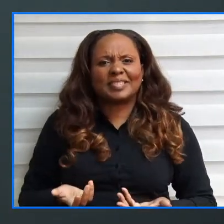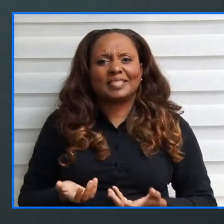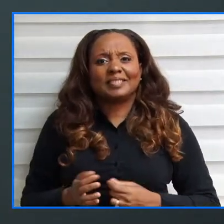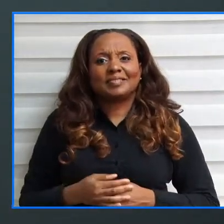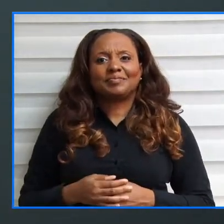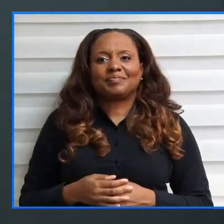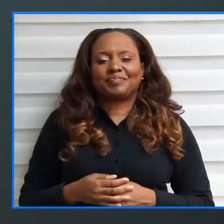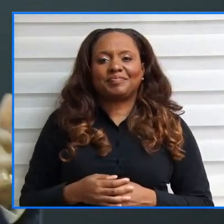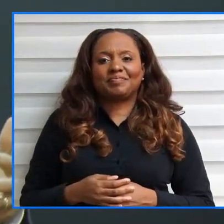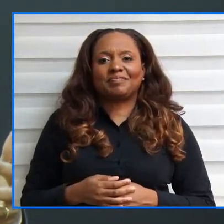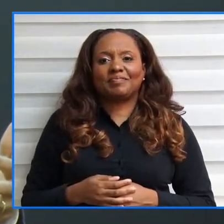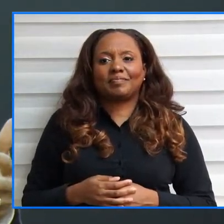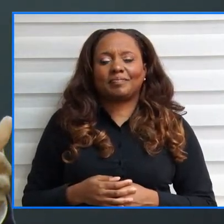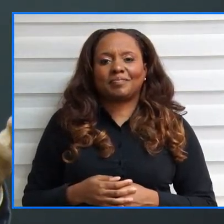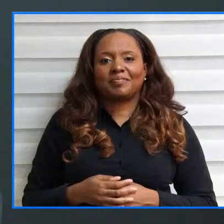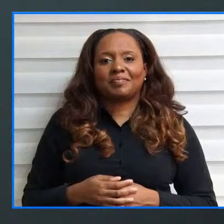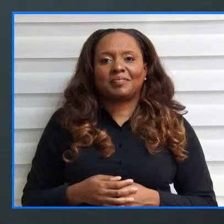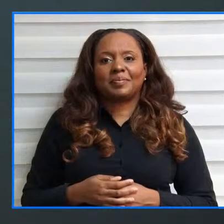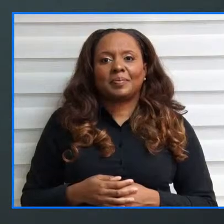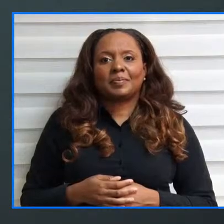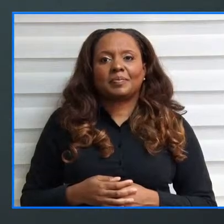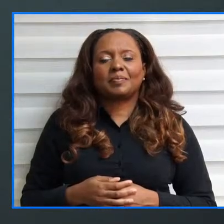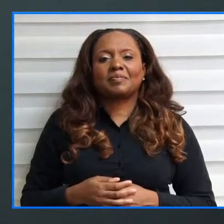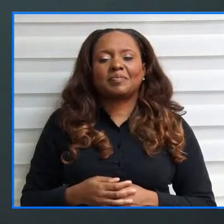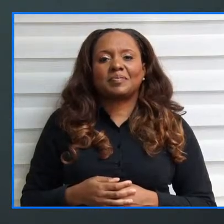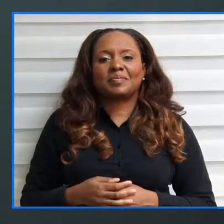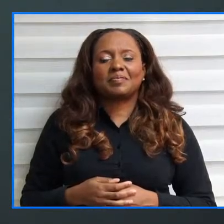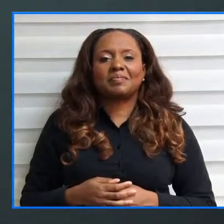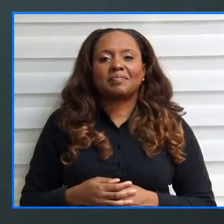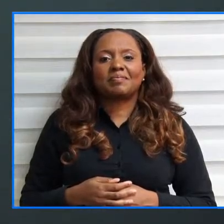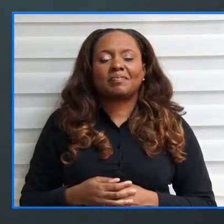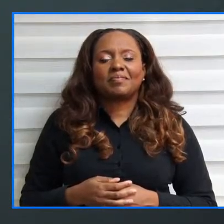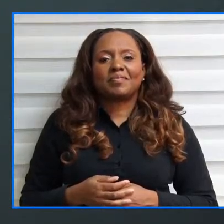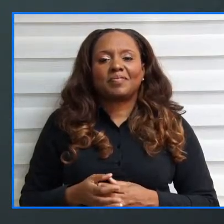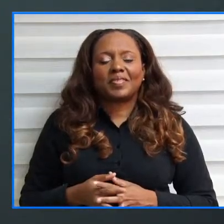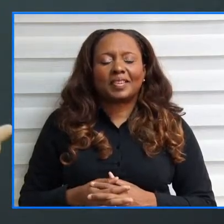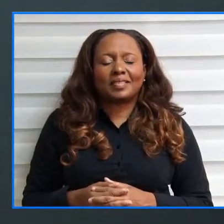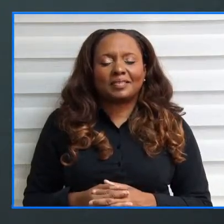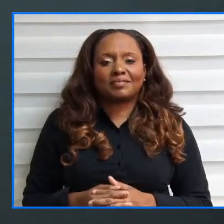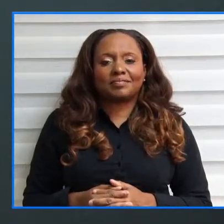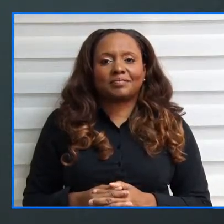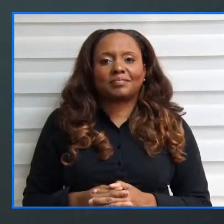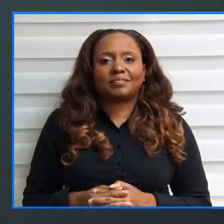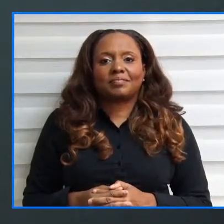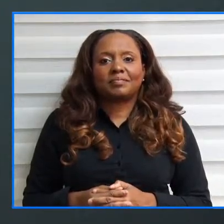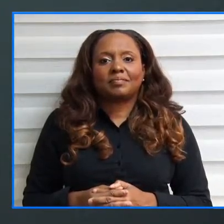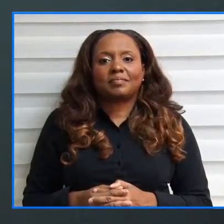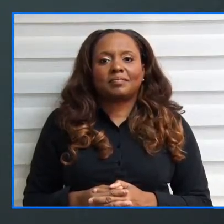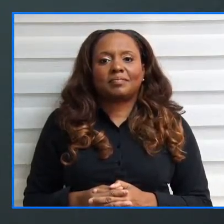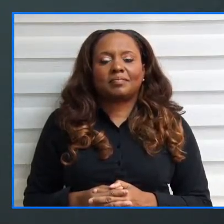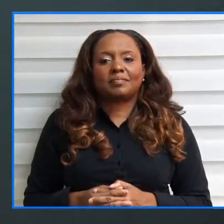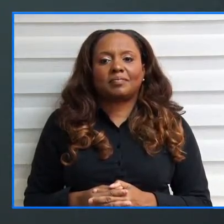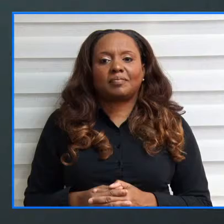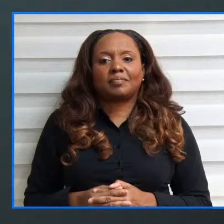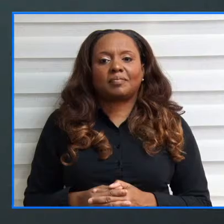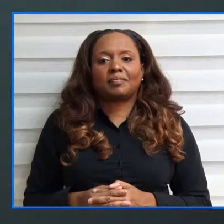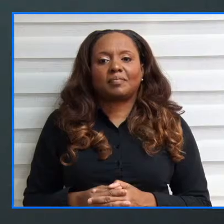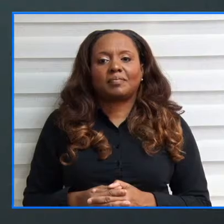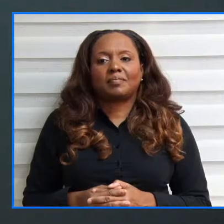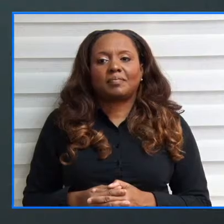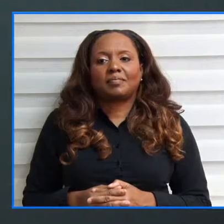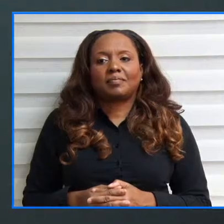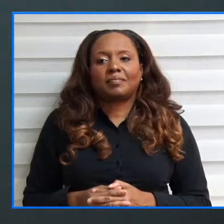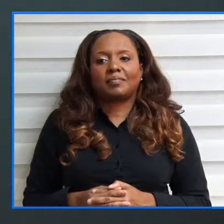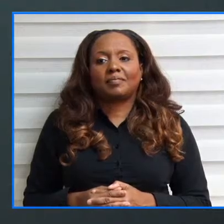It's like it is too, already we are too late in a